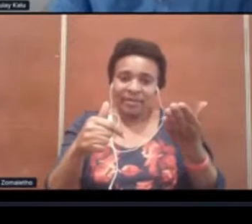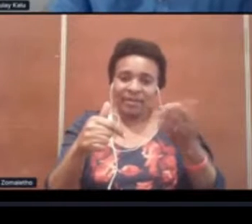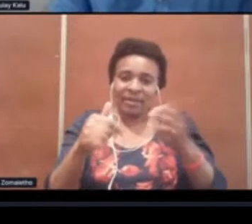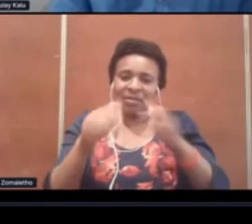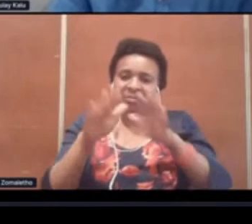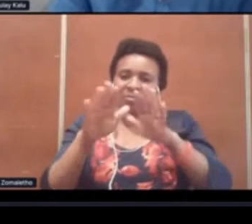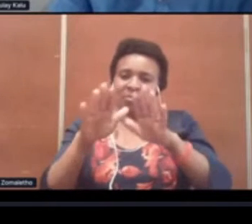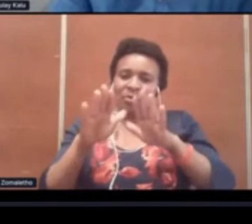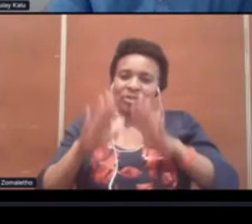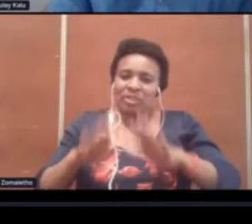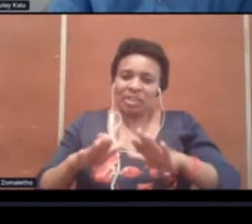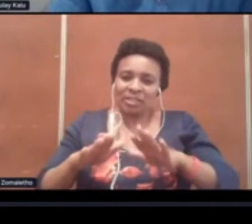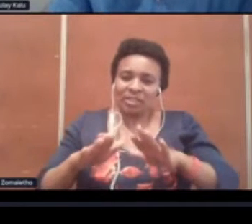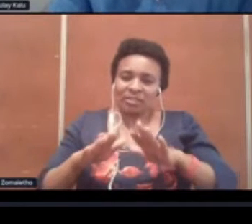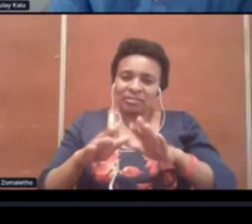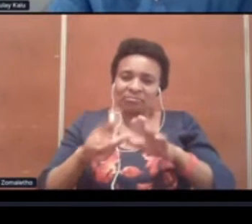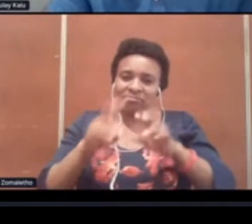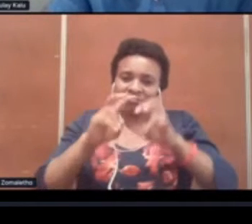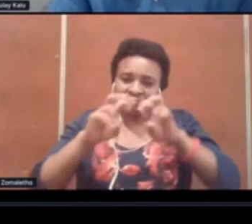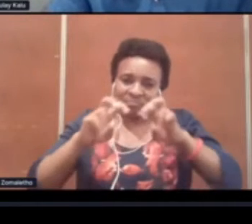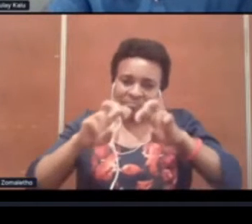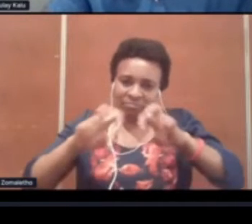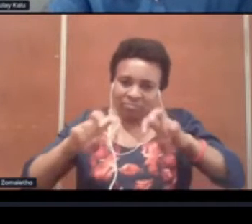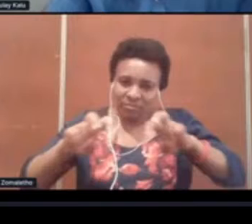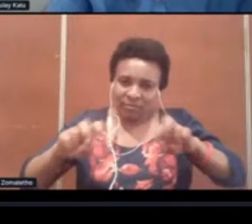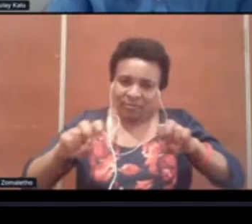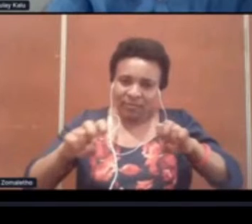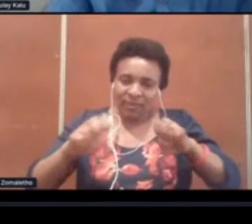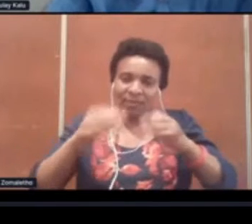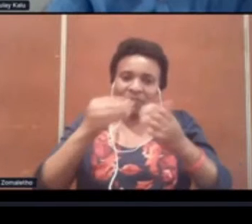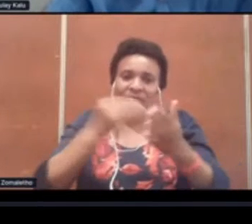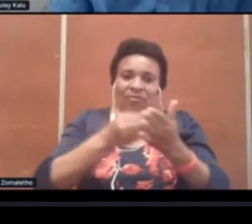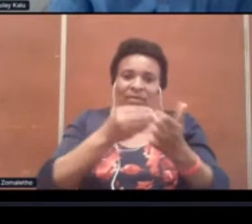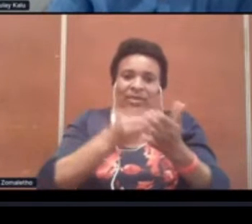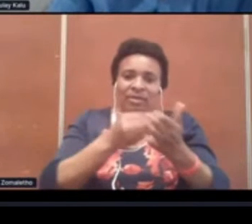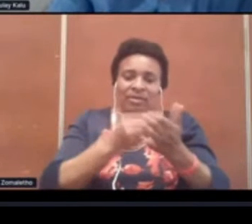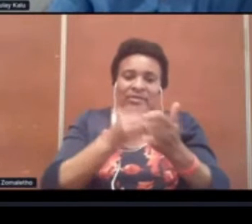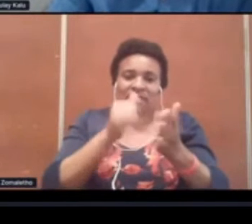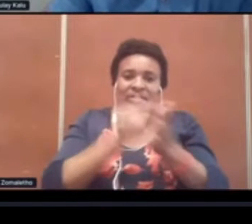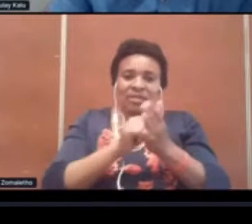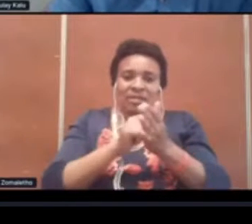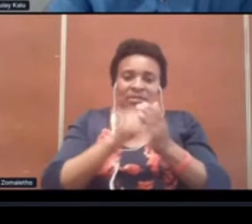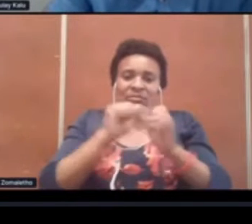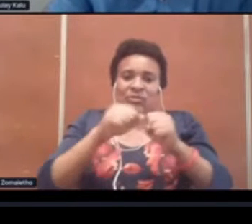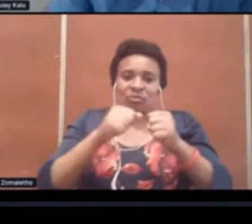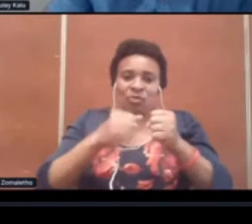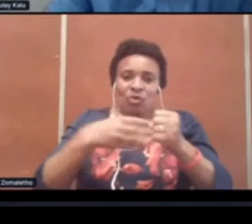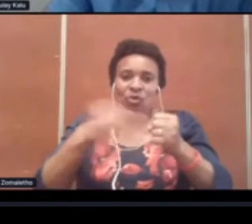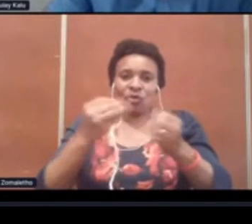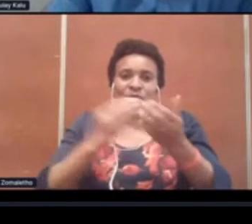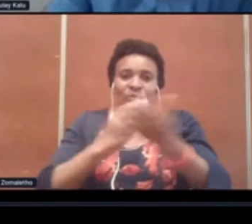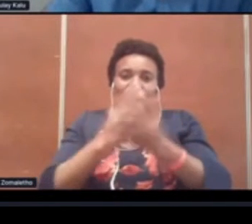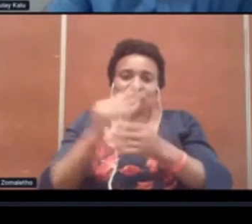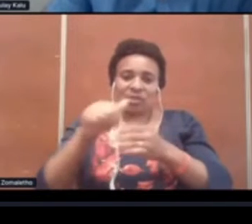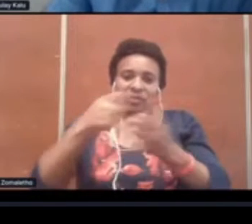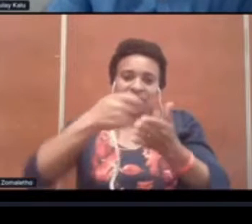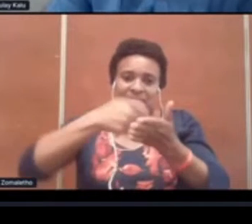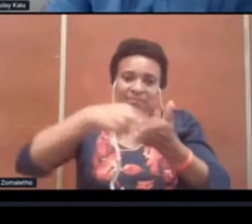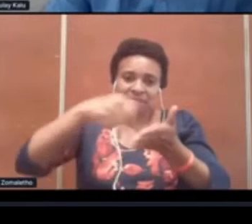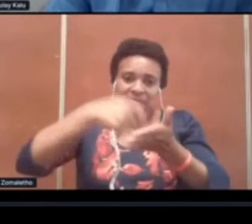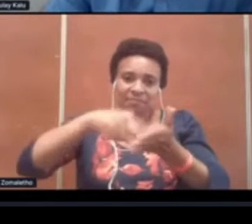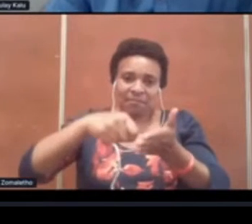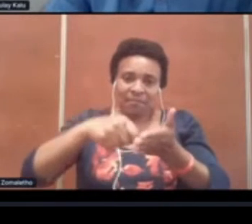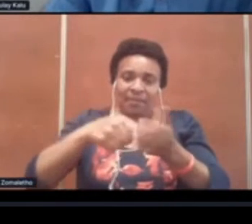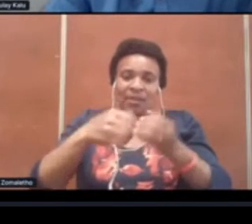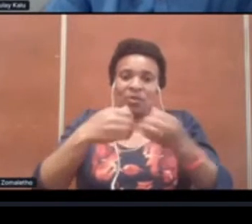that go through the remittances, but also we have the indirect remittances that